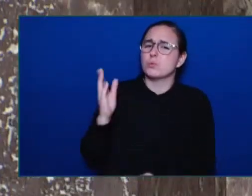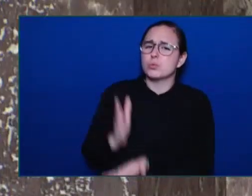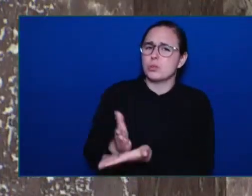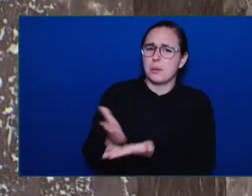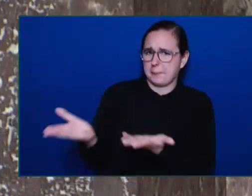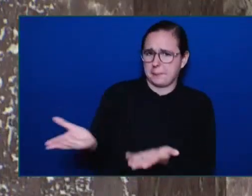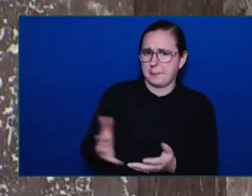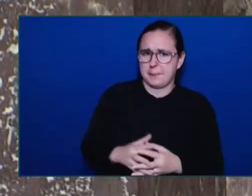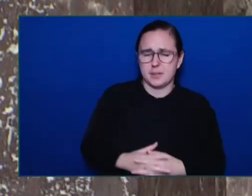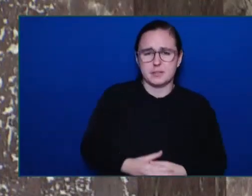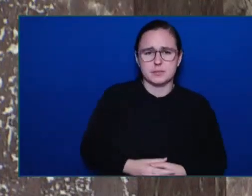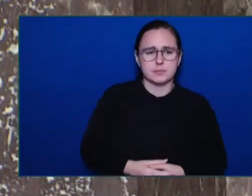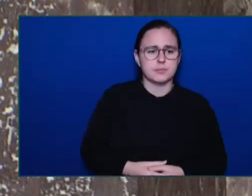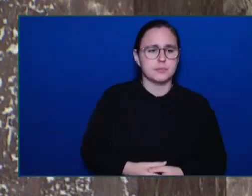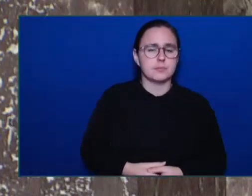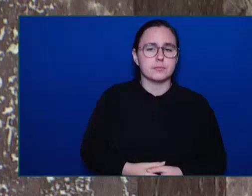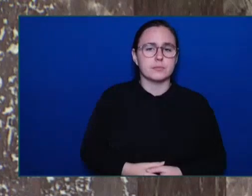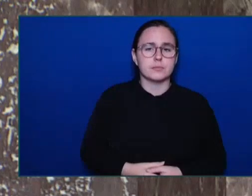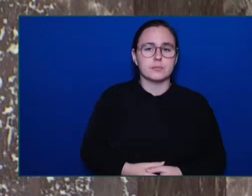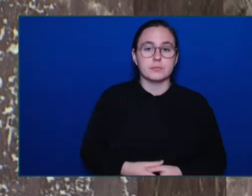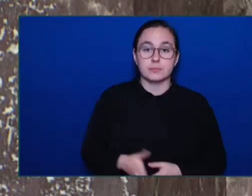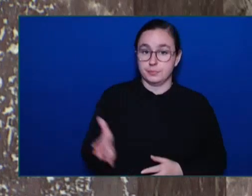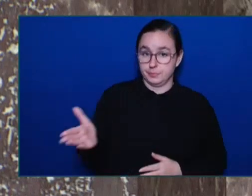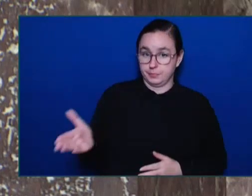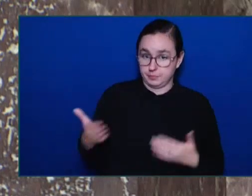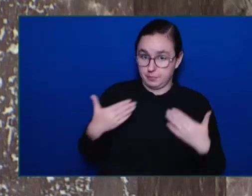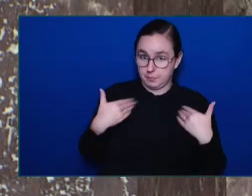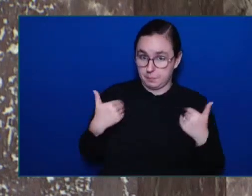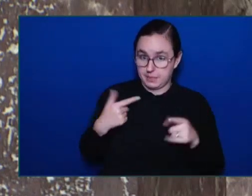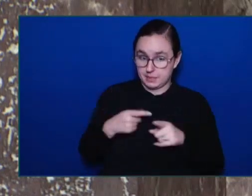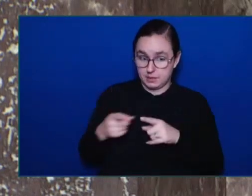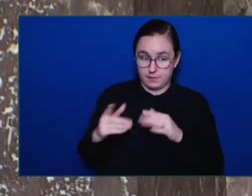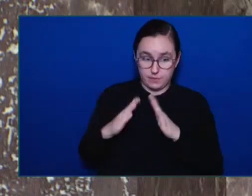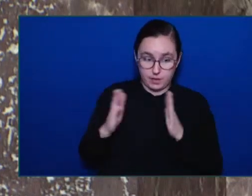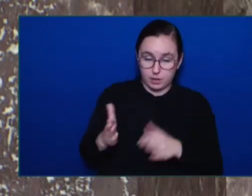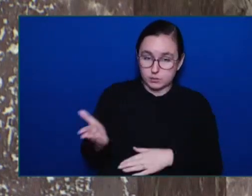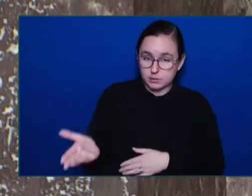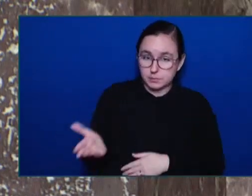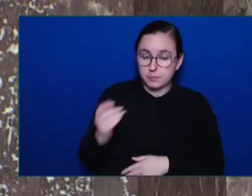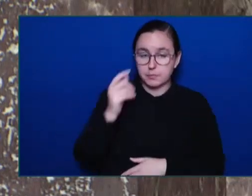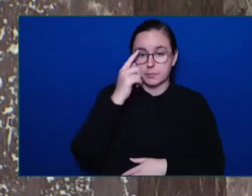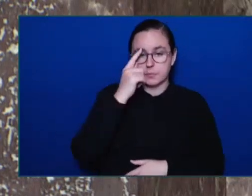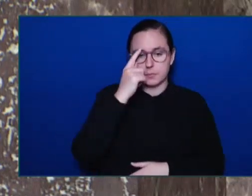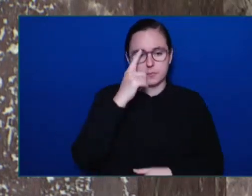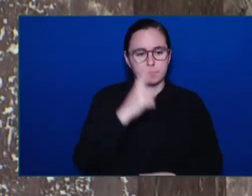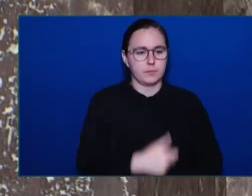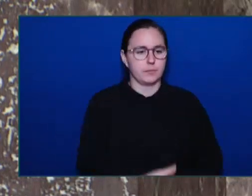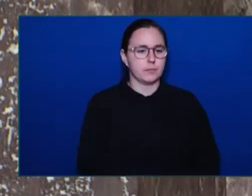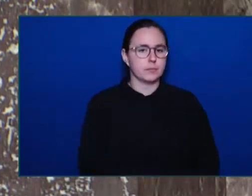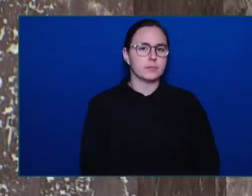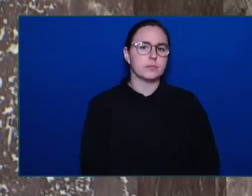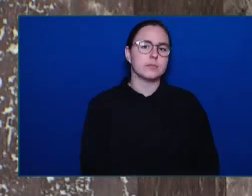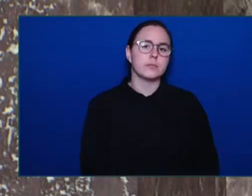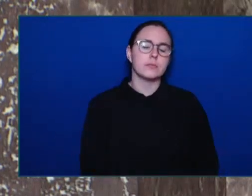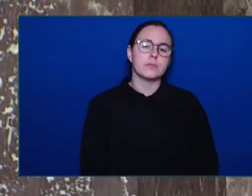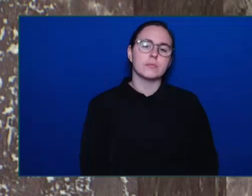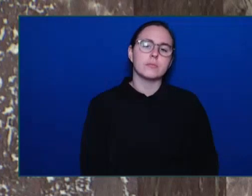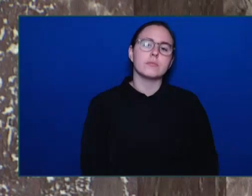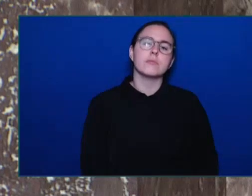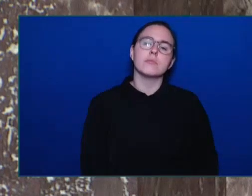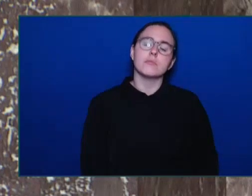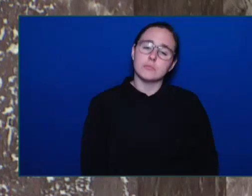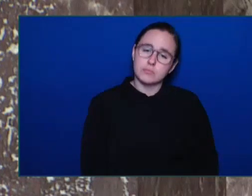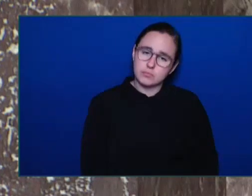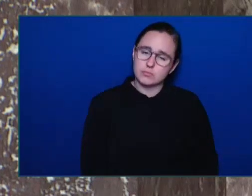stated in this House before, during the pandemic, there was a lot of people that had needs. a lot of challenges that came out. We took